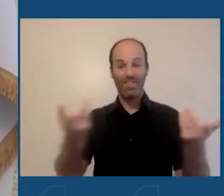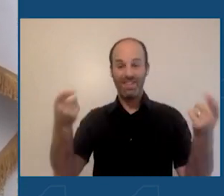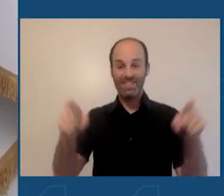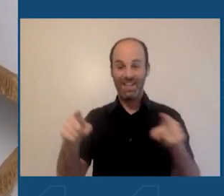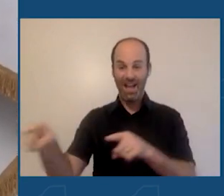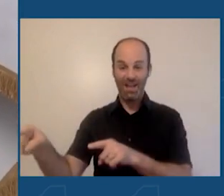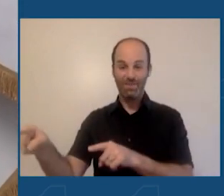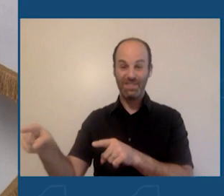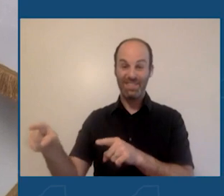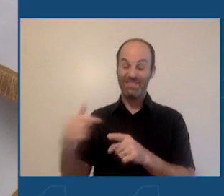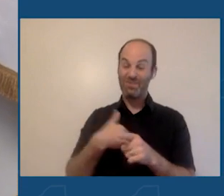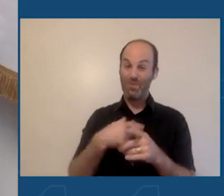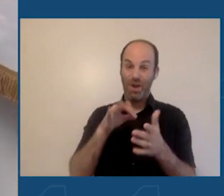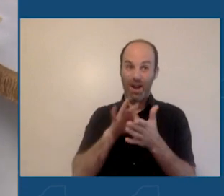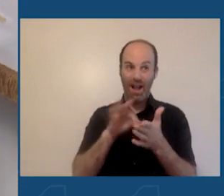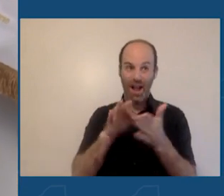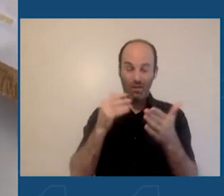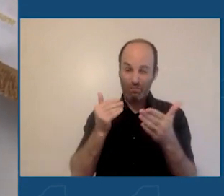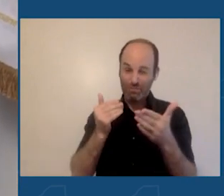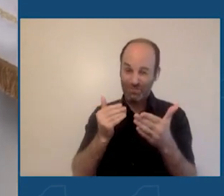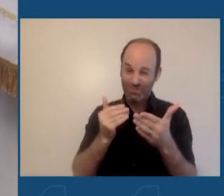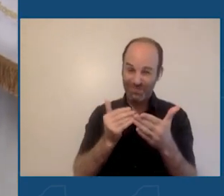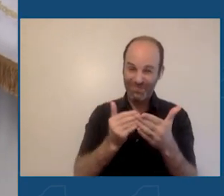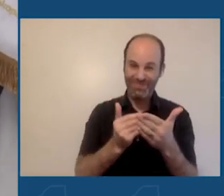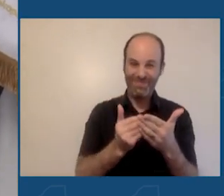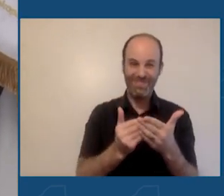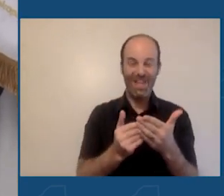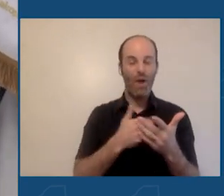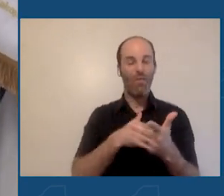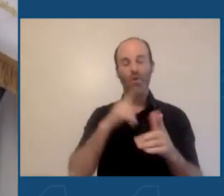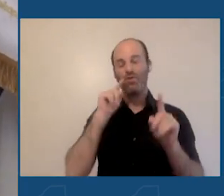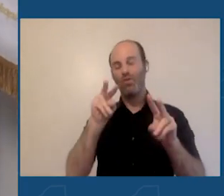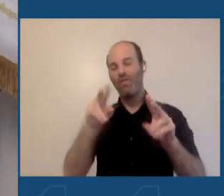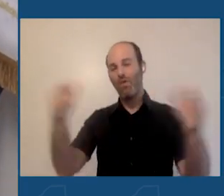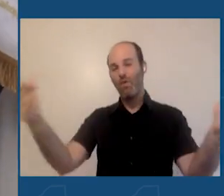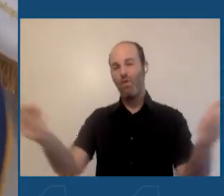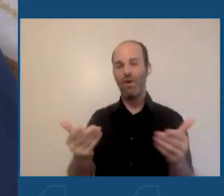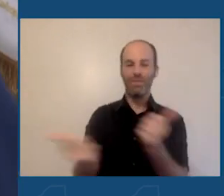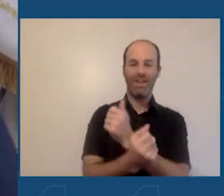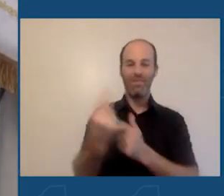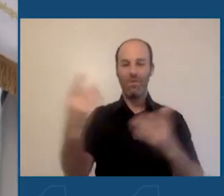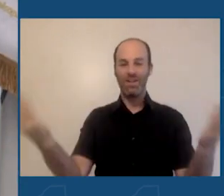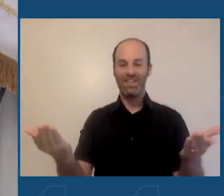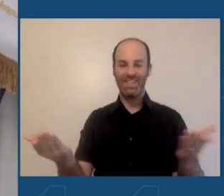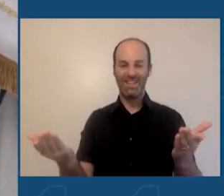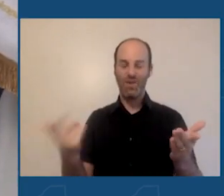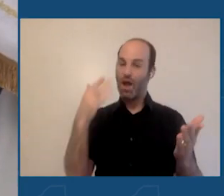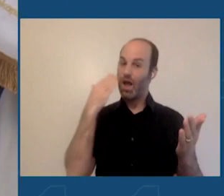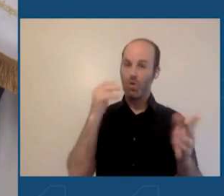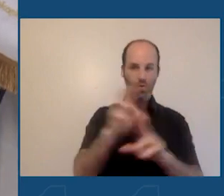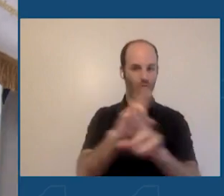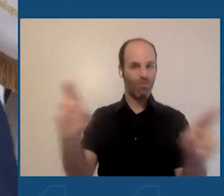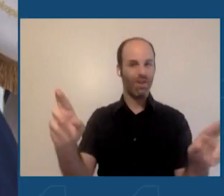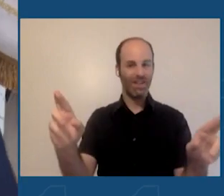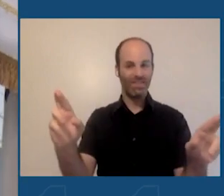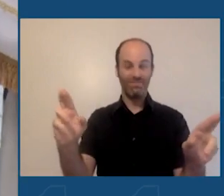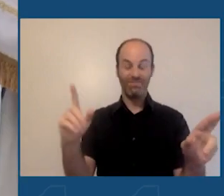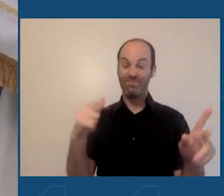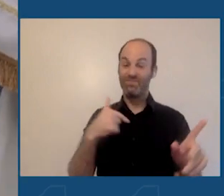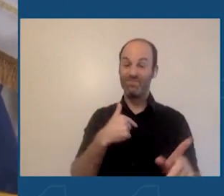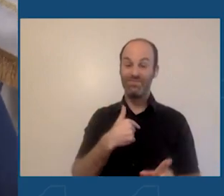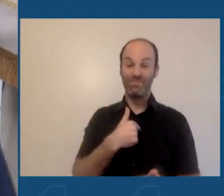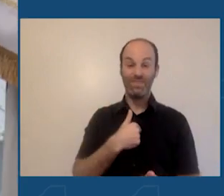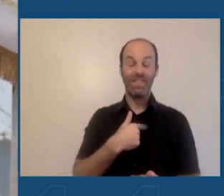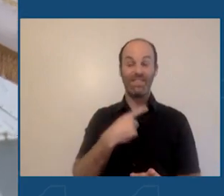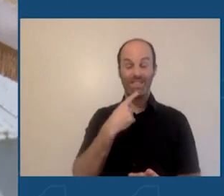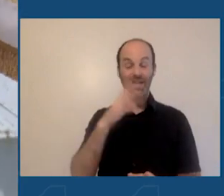has begun. We're really looking forward to just welcoming everybody here, and I know you're ready. As I talked about this, I said, we'll have the space,